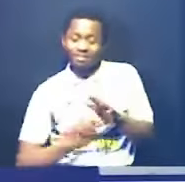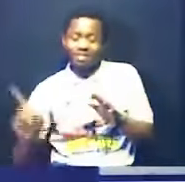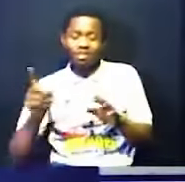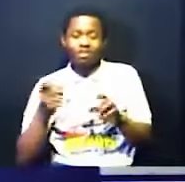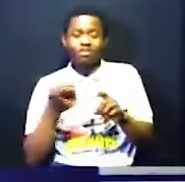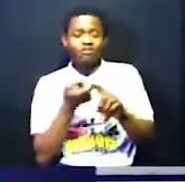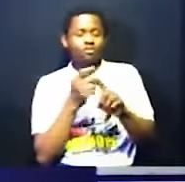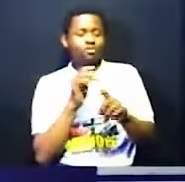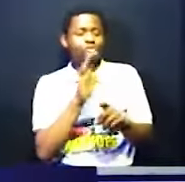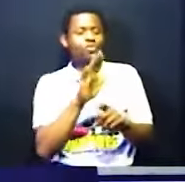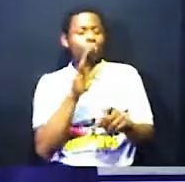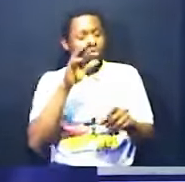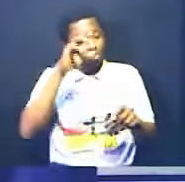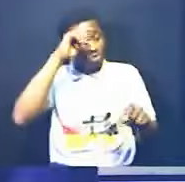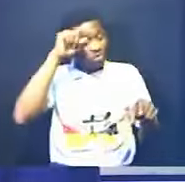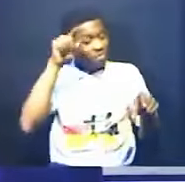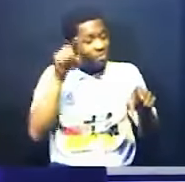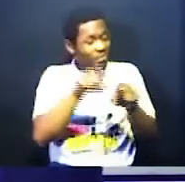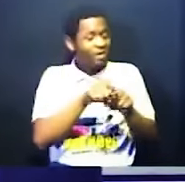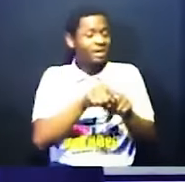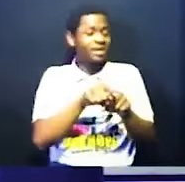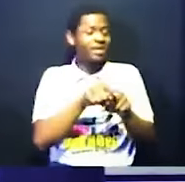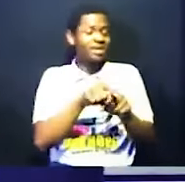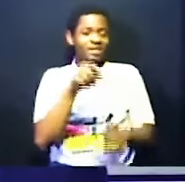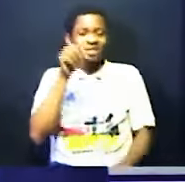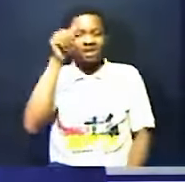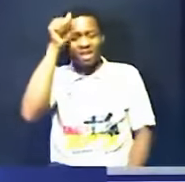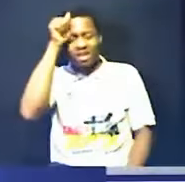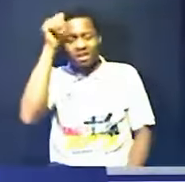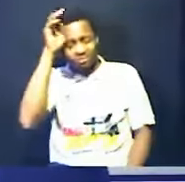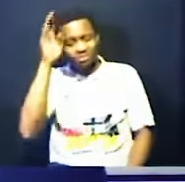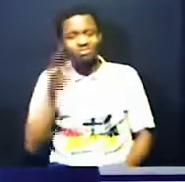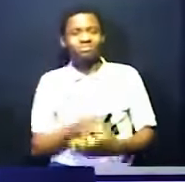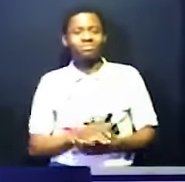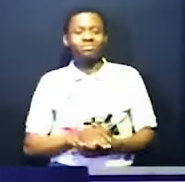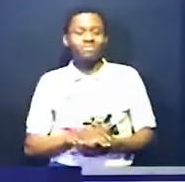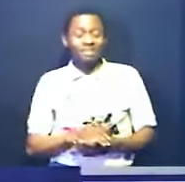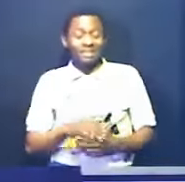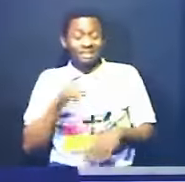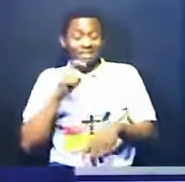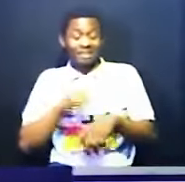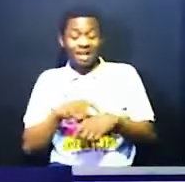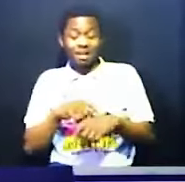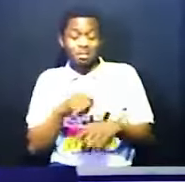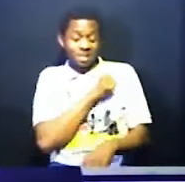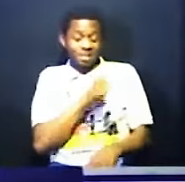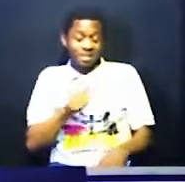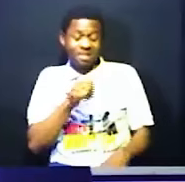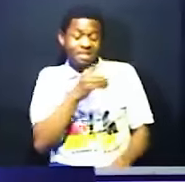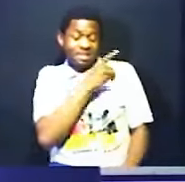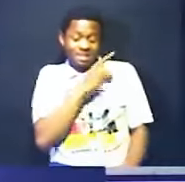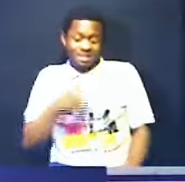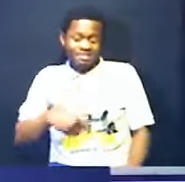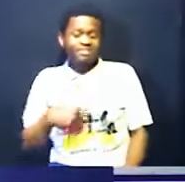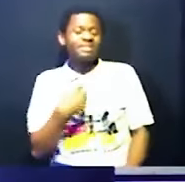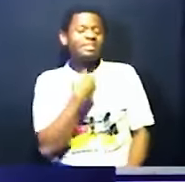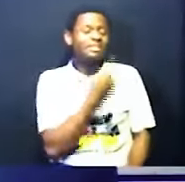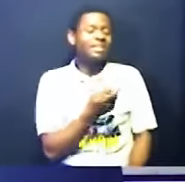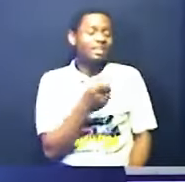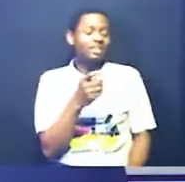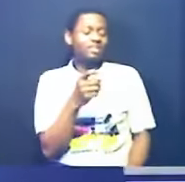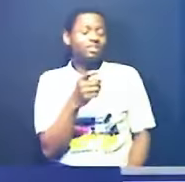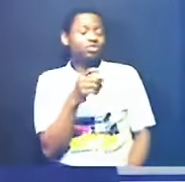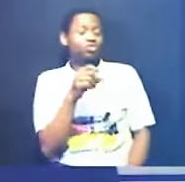Solomon. Or say na Gilead ni Basil ma de ye won adoye na